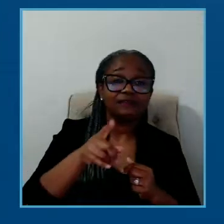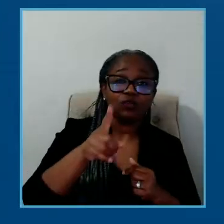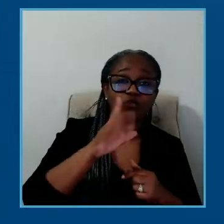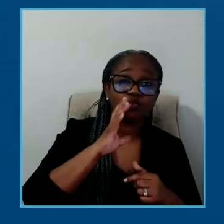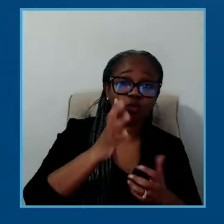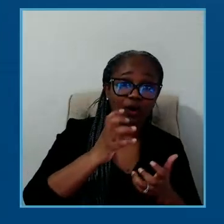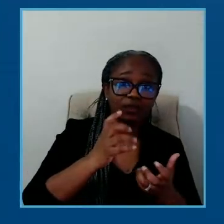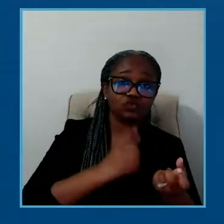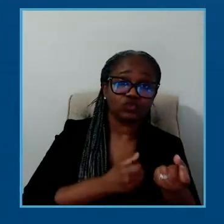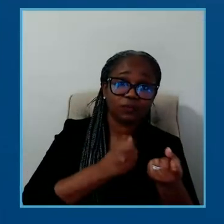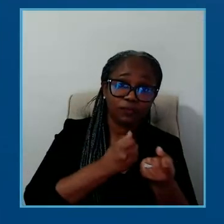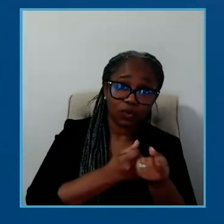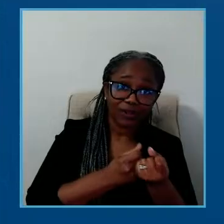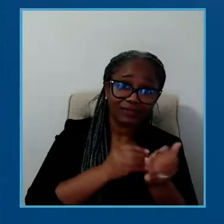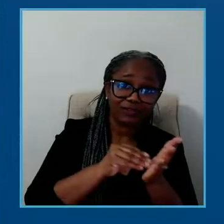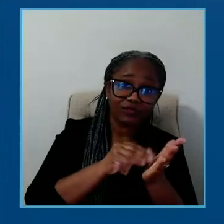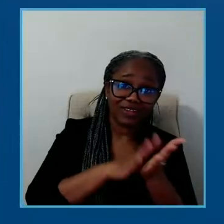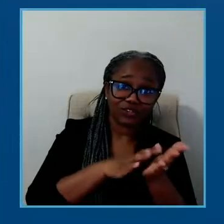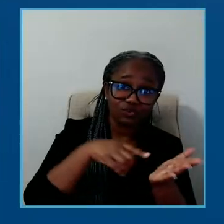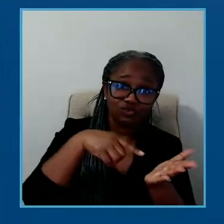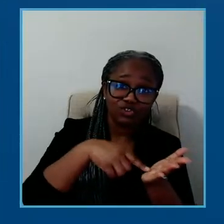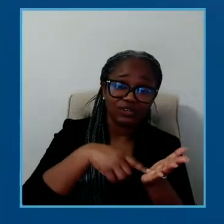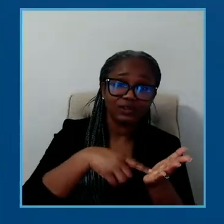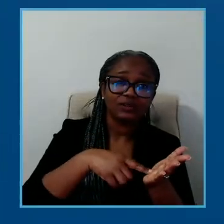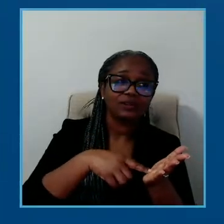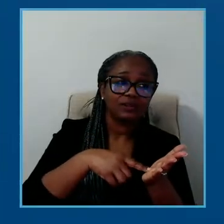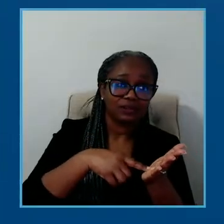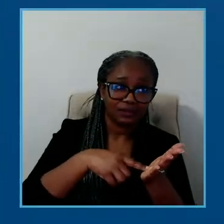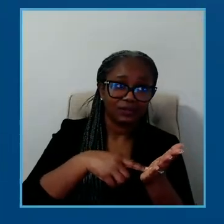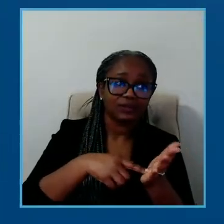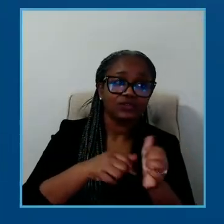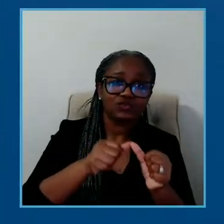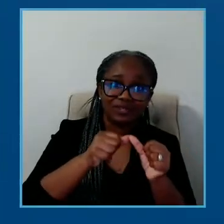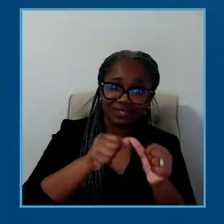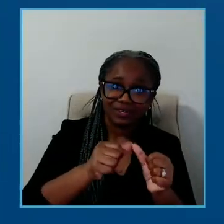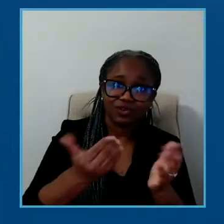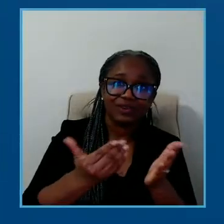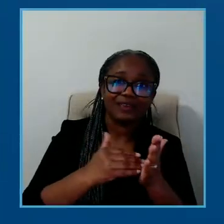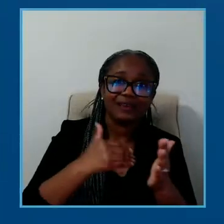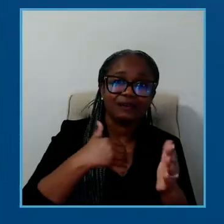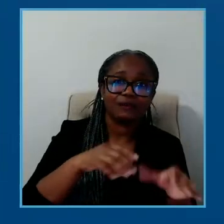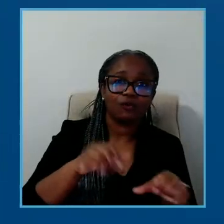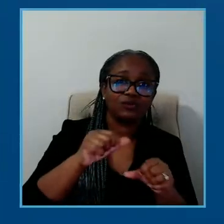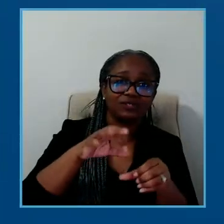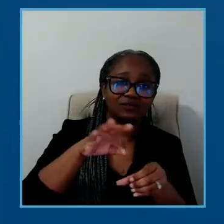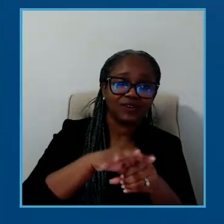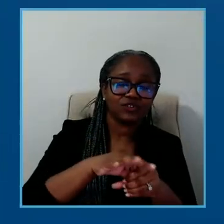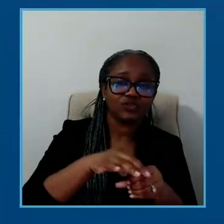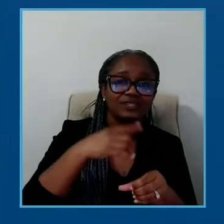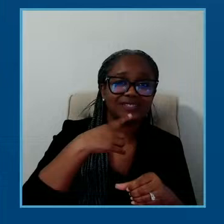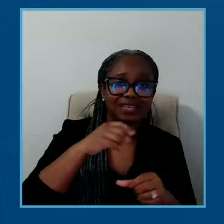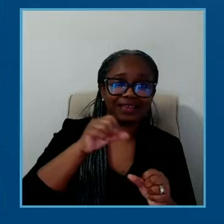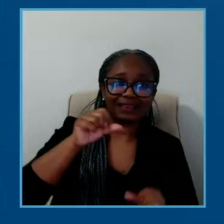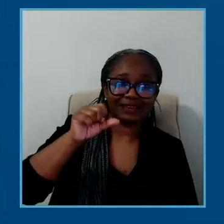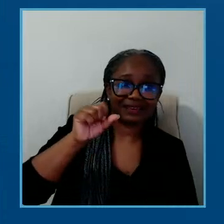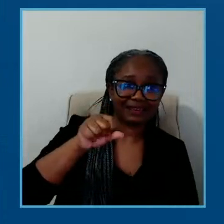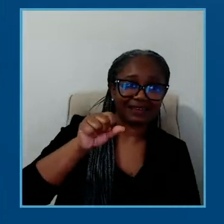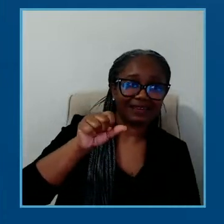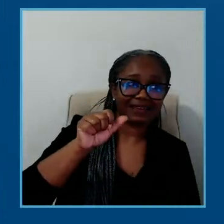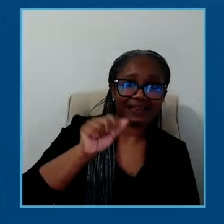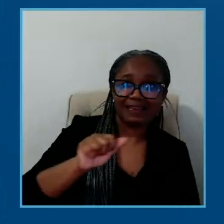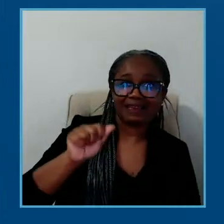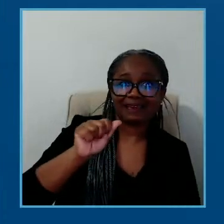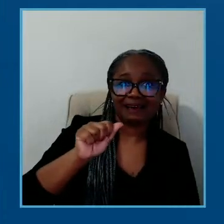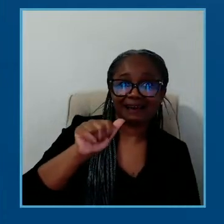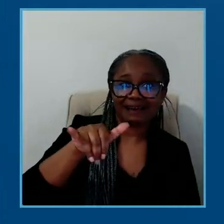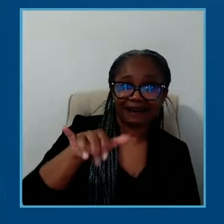resolution, continuing the election, please vote by saying A. If you oppose the resolution, please